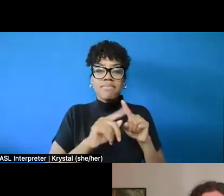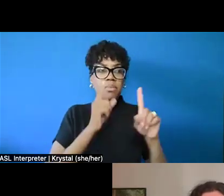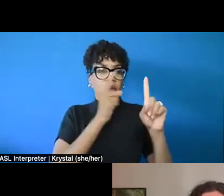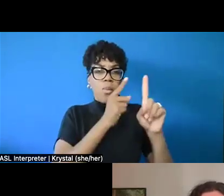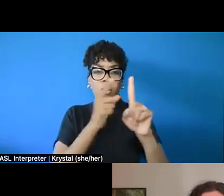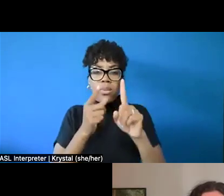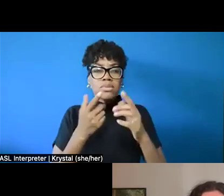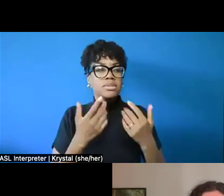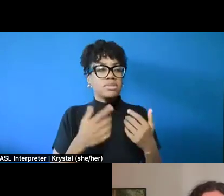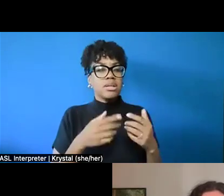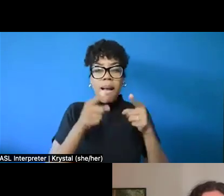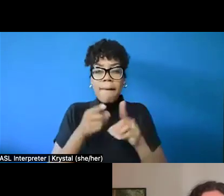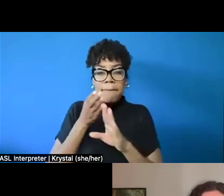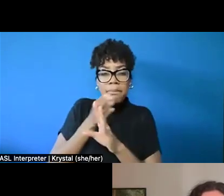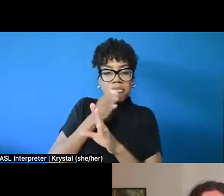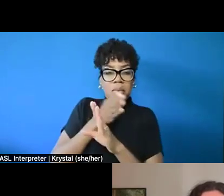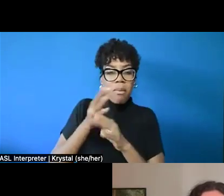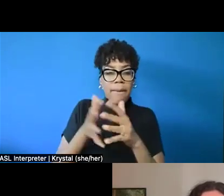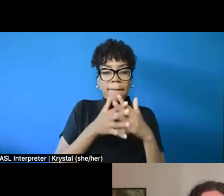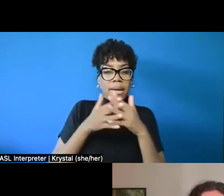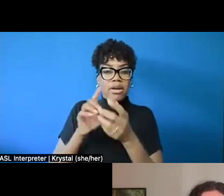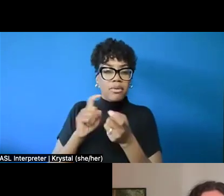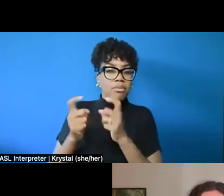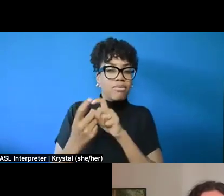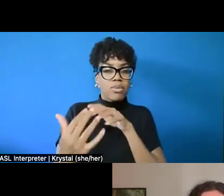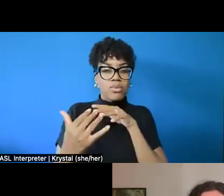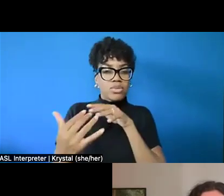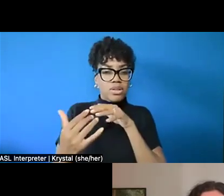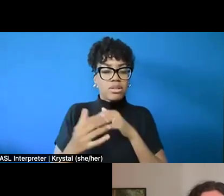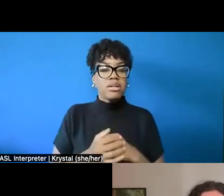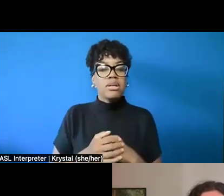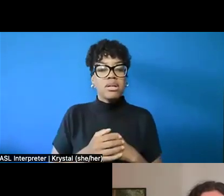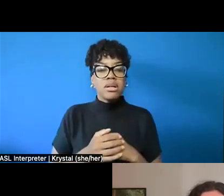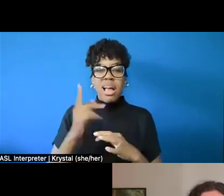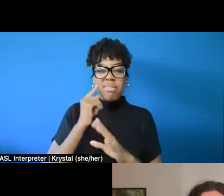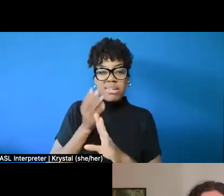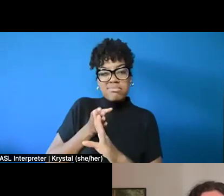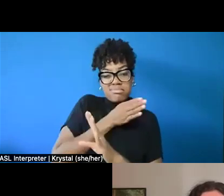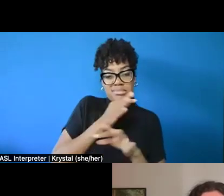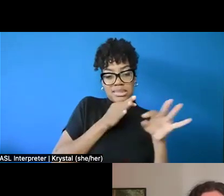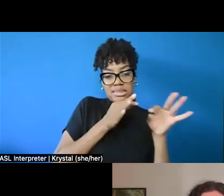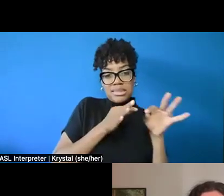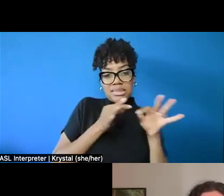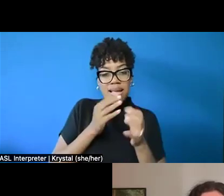think is helpful. But I think that with some basic, sort of looking